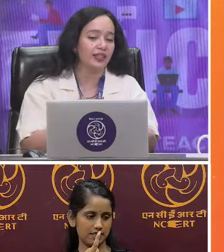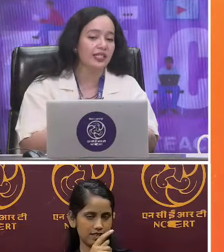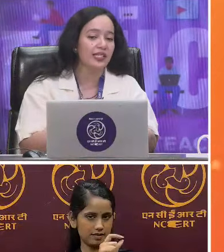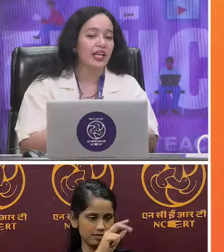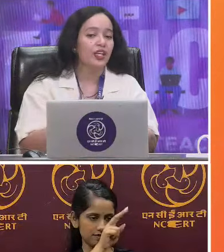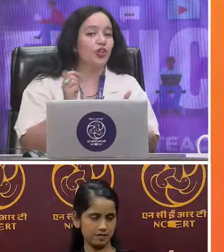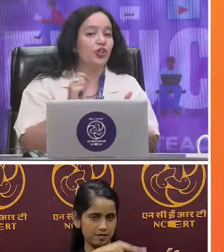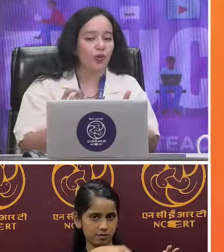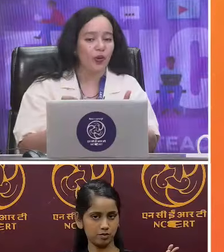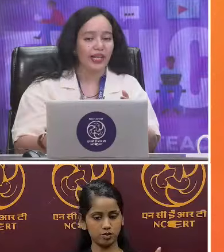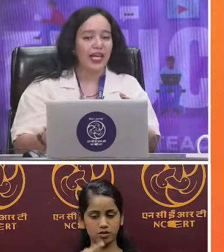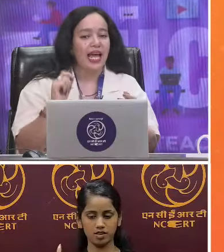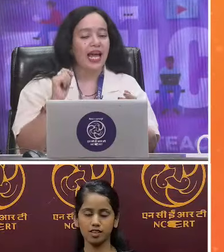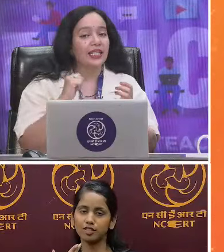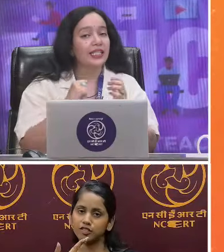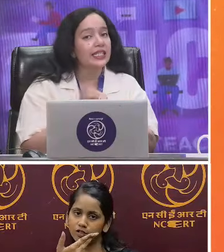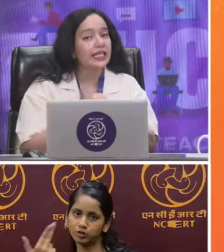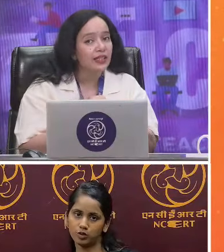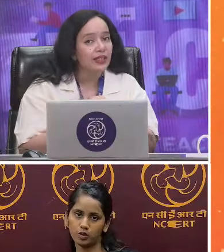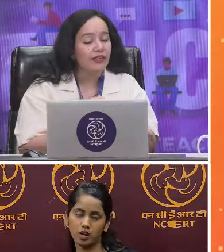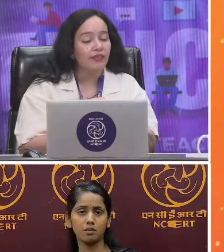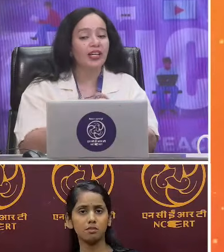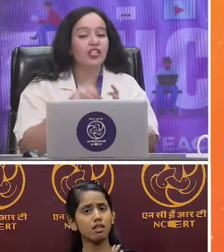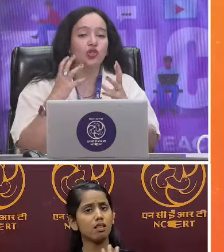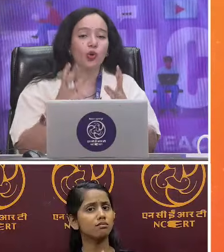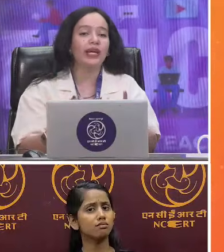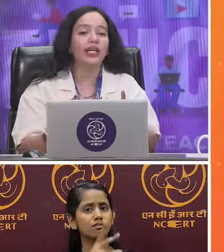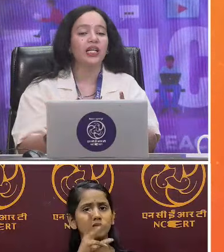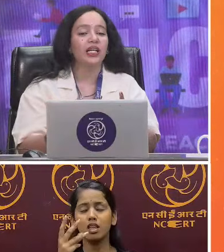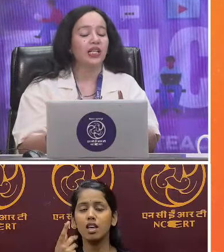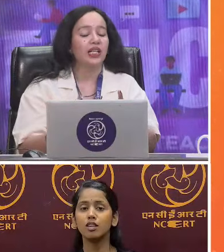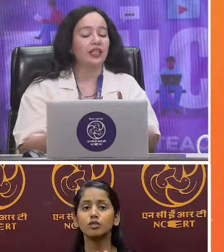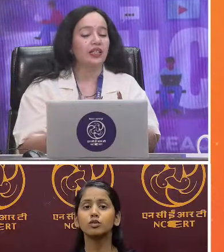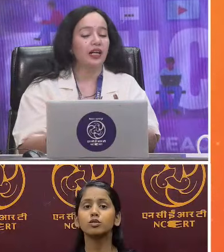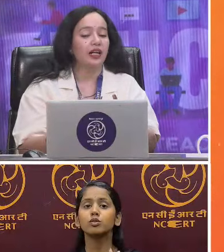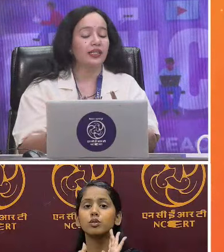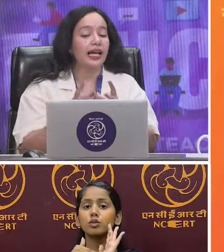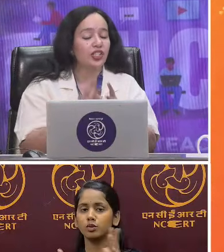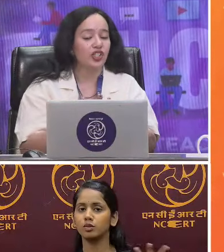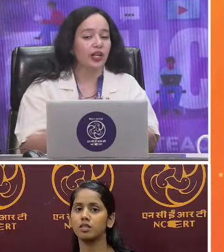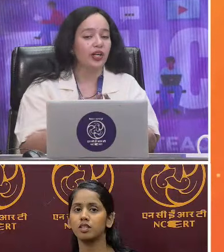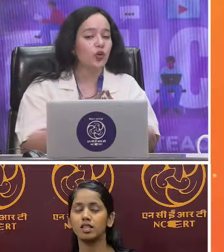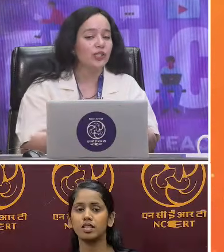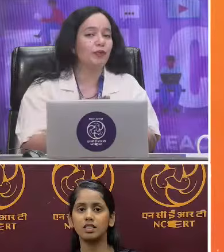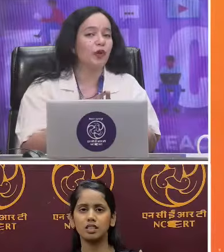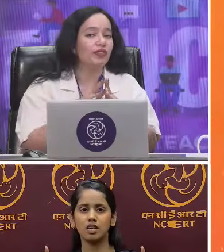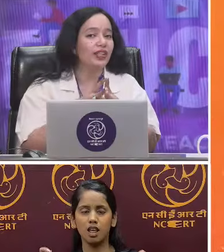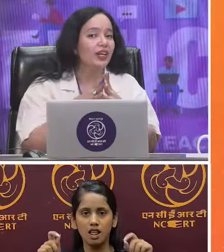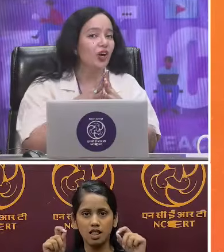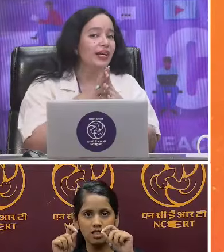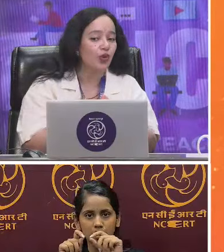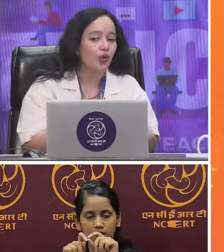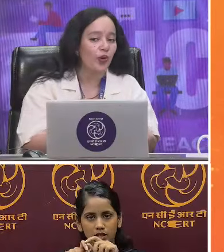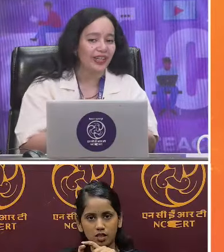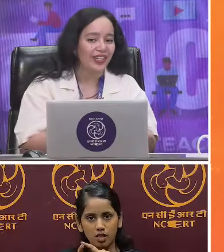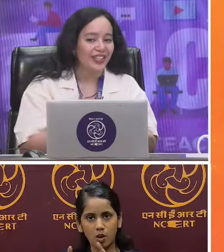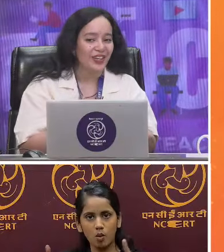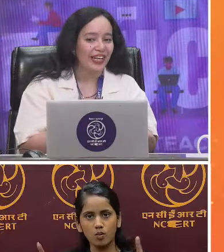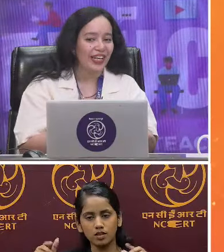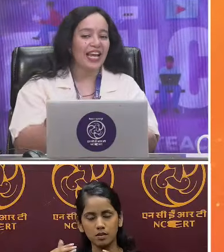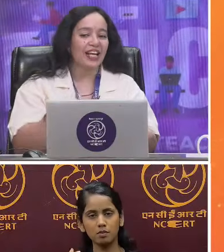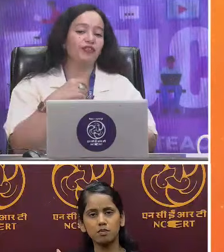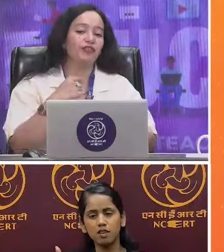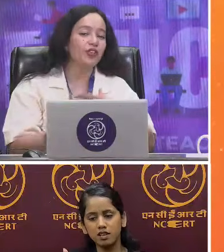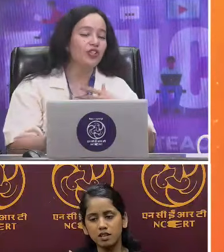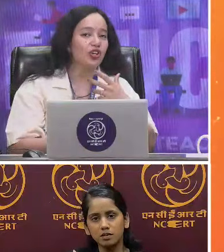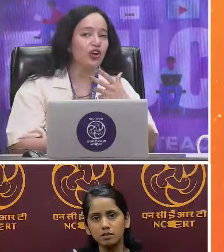another is, you know, drawing. Right. And in the scene 3, we are showing a tight shot, a close up of that drawing. Okay,